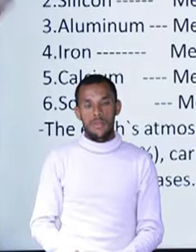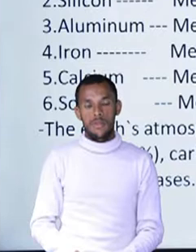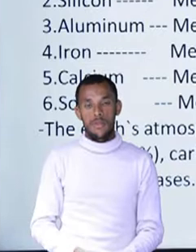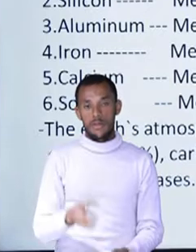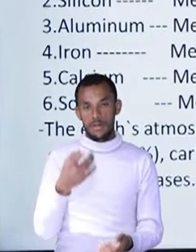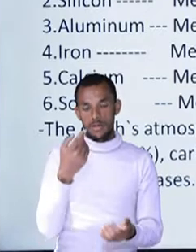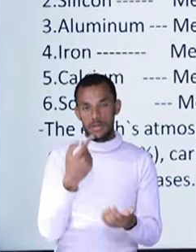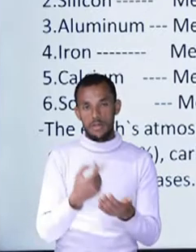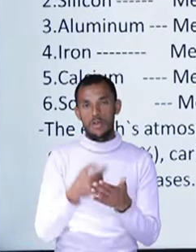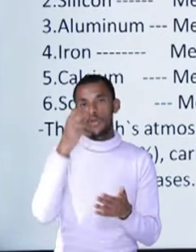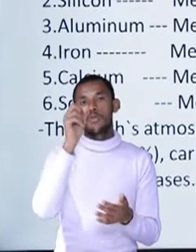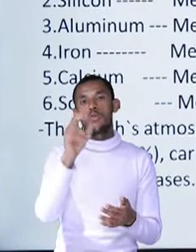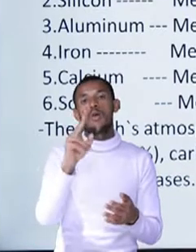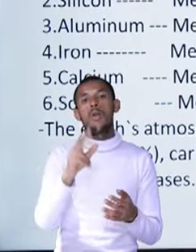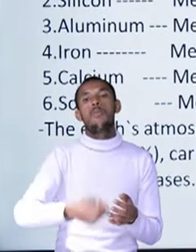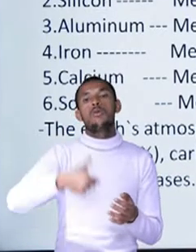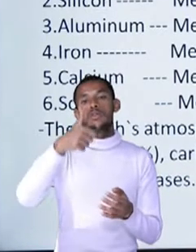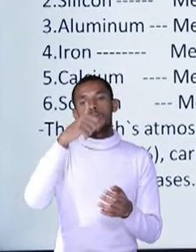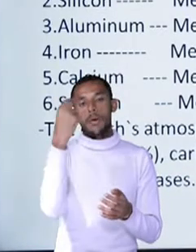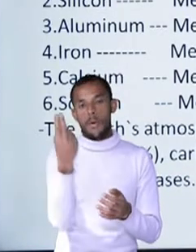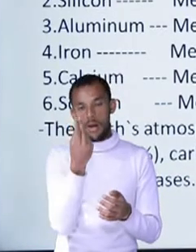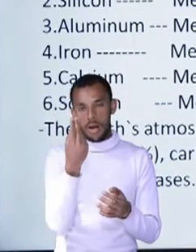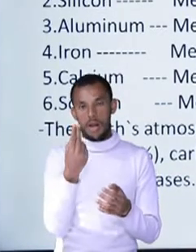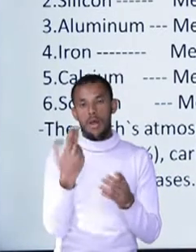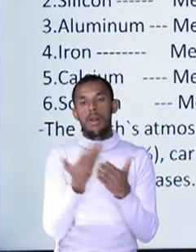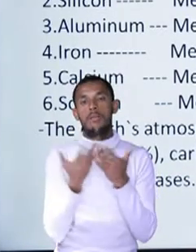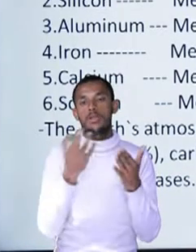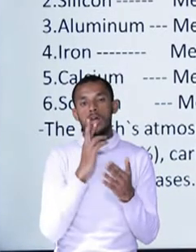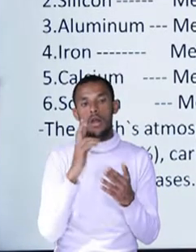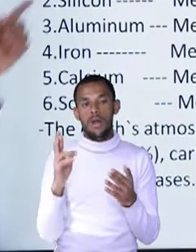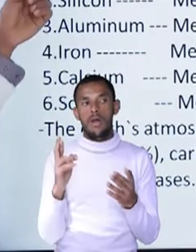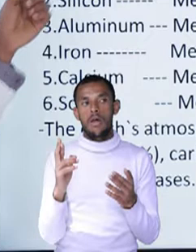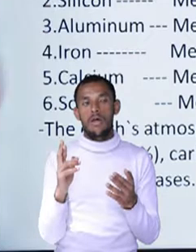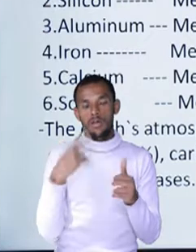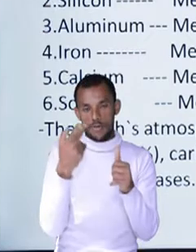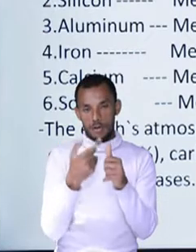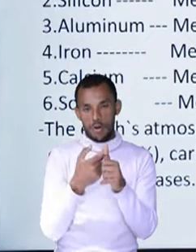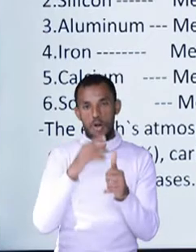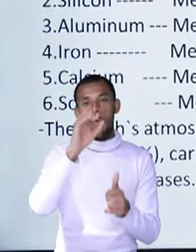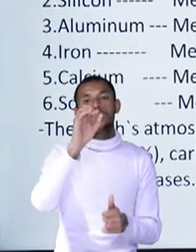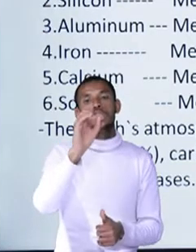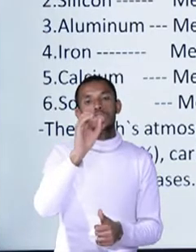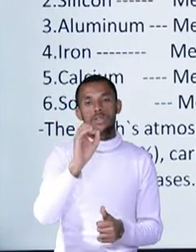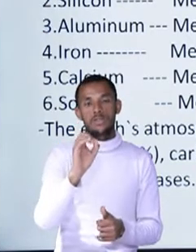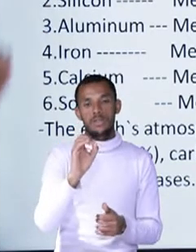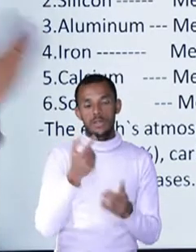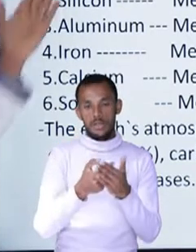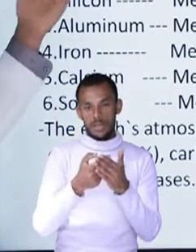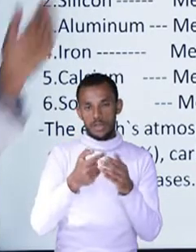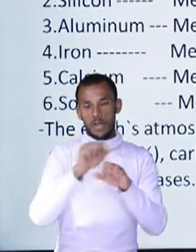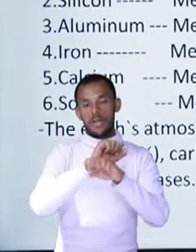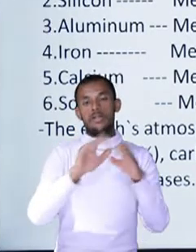The 12 most abundant elements in decreasing order of their abundance are, the first one is oxygen. In the Earth's crust, the